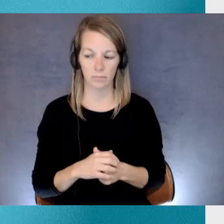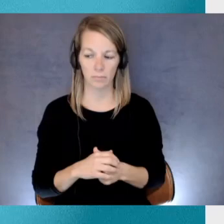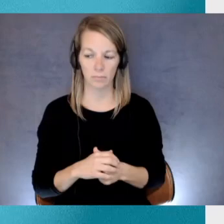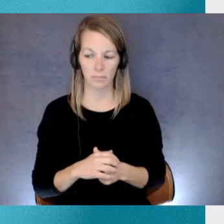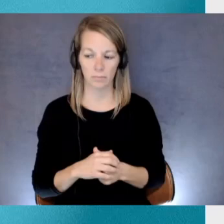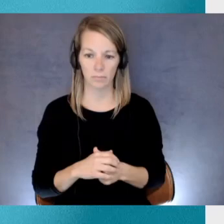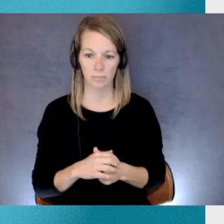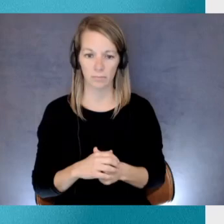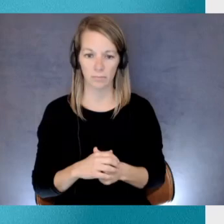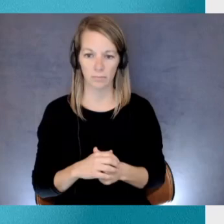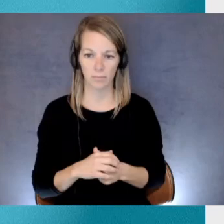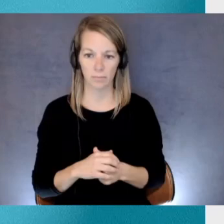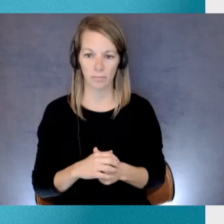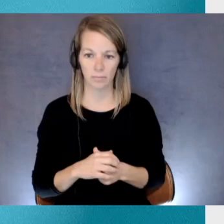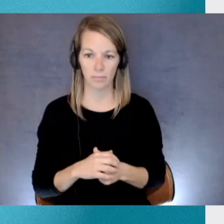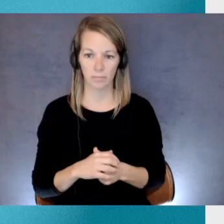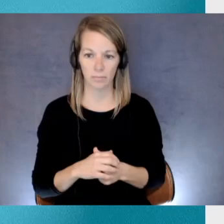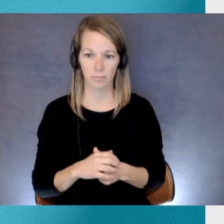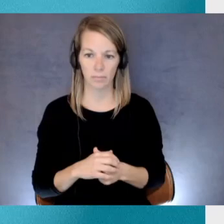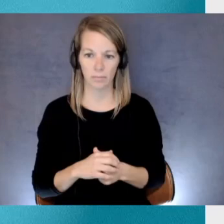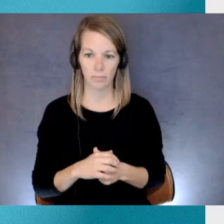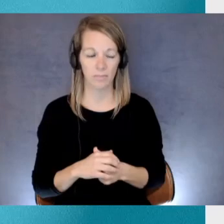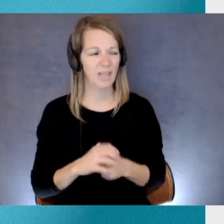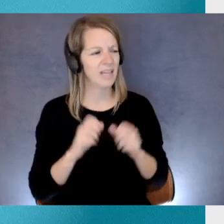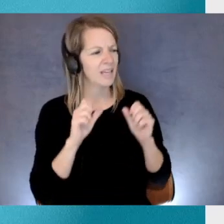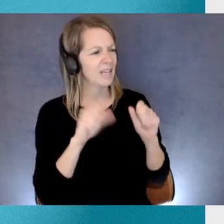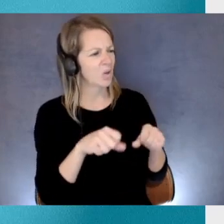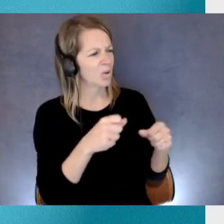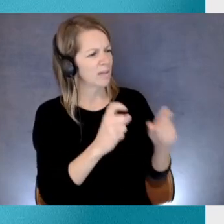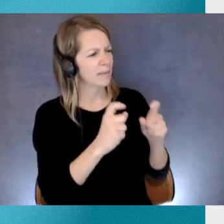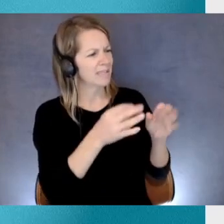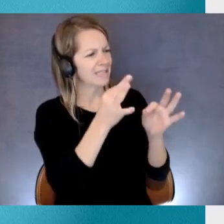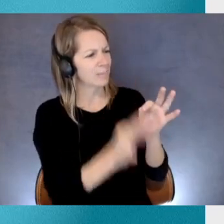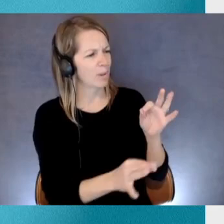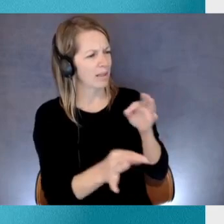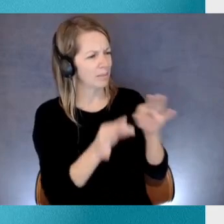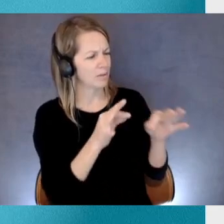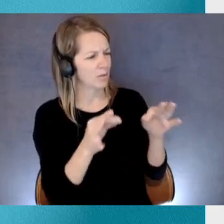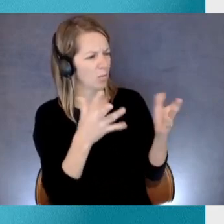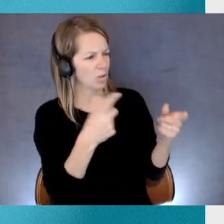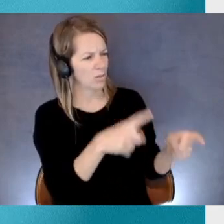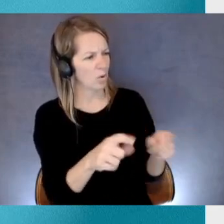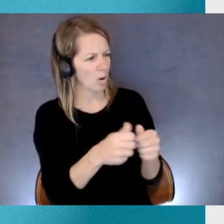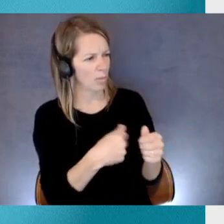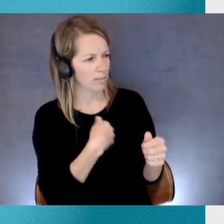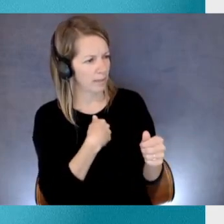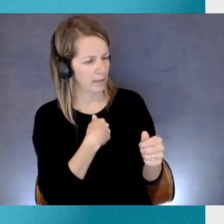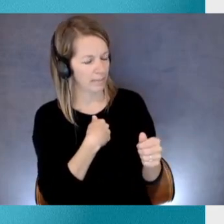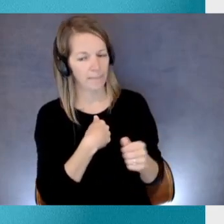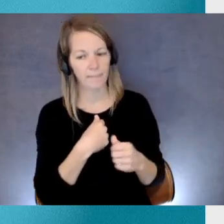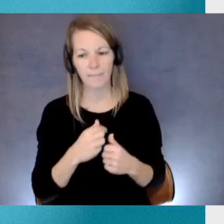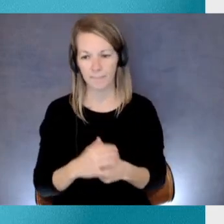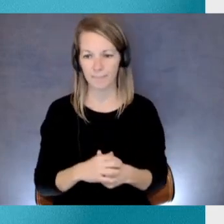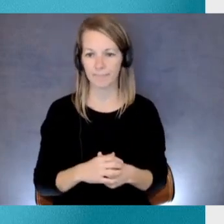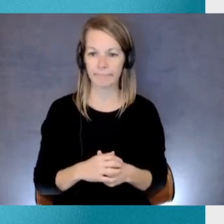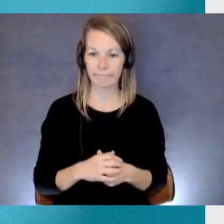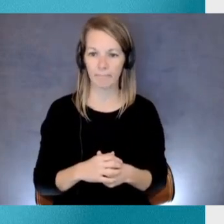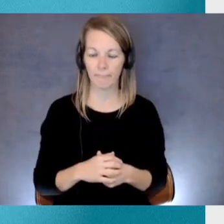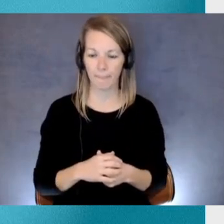I think this is to the previous one where the patient says, can you please give me a simple explanation as to what may going on with me? Good. Thank you, Lisa. Thank